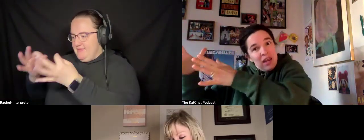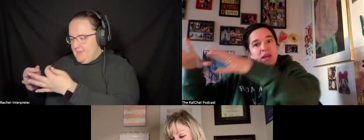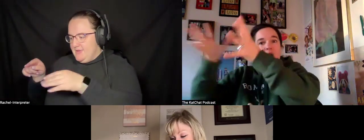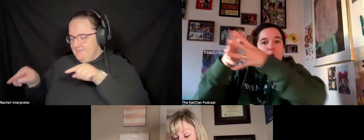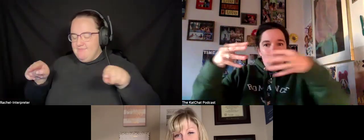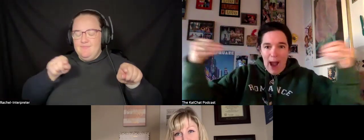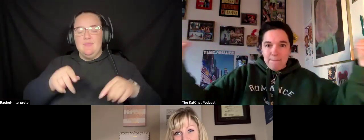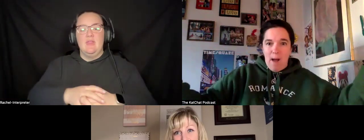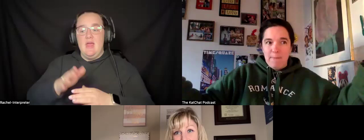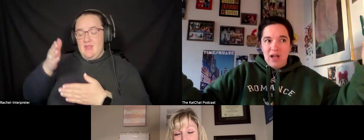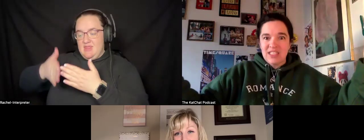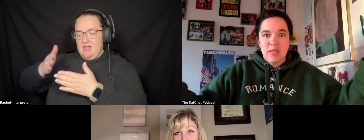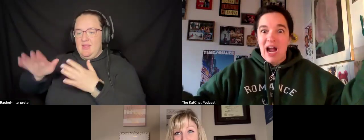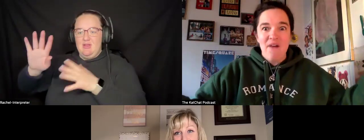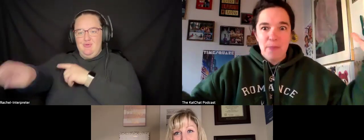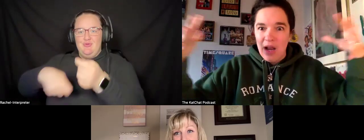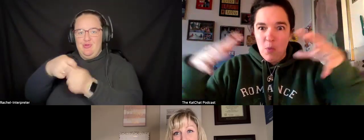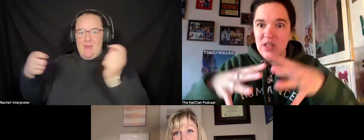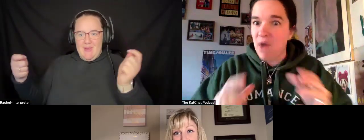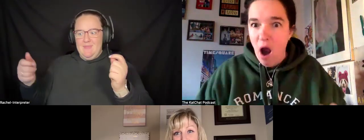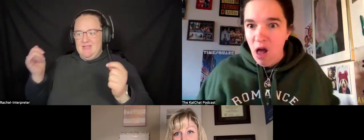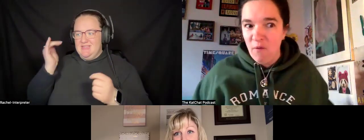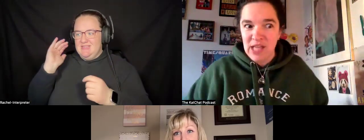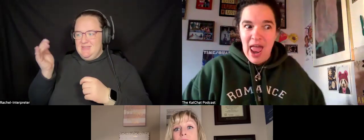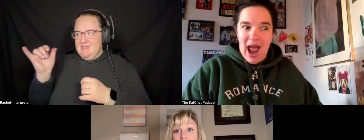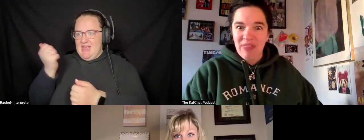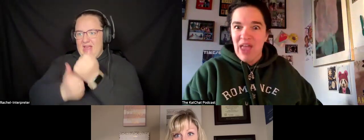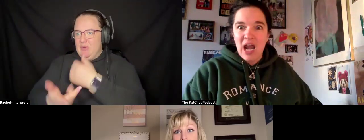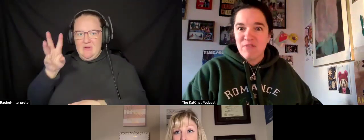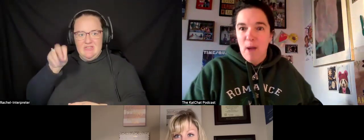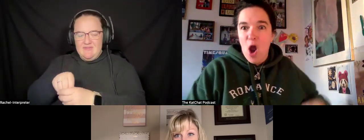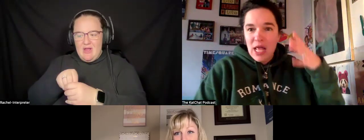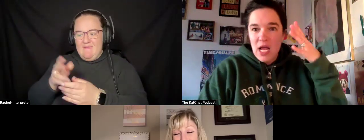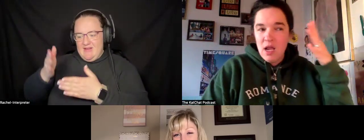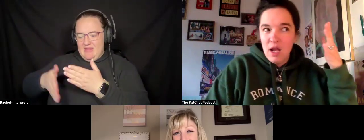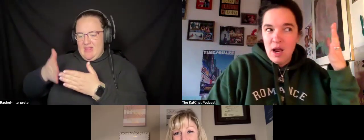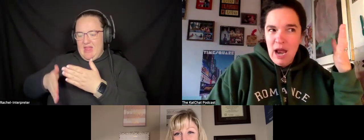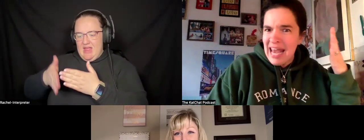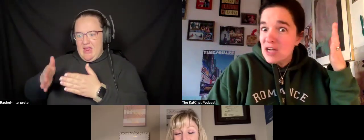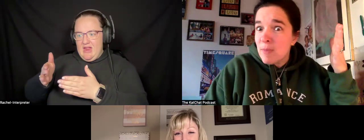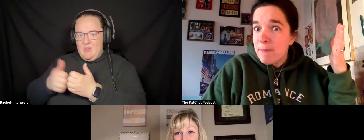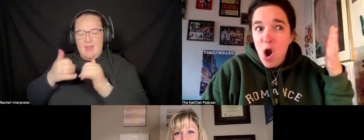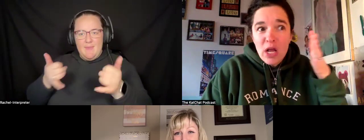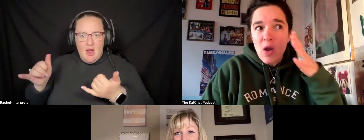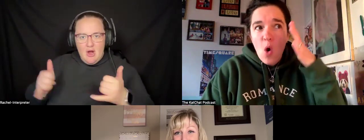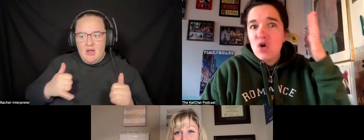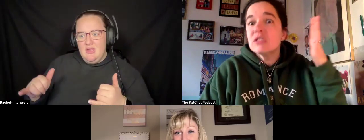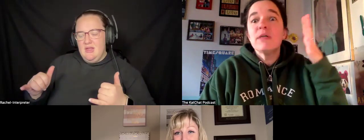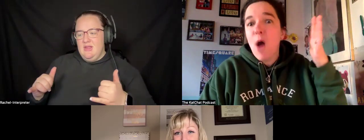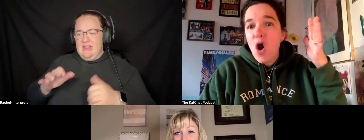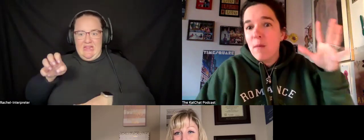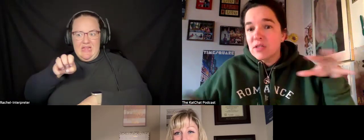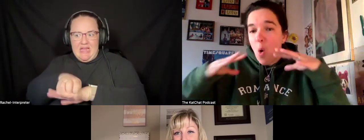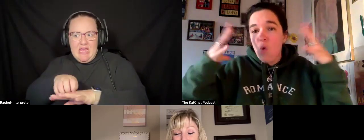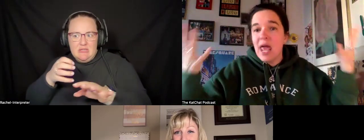the end wrap up because it seems like everybody was involved. At the end of the party, the Christmas party or